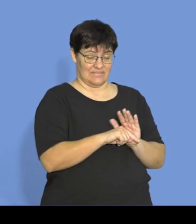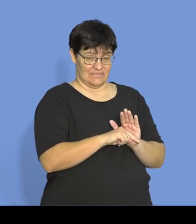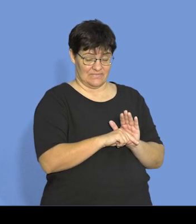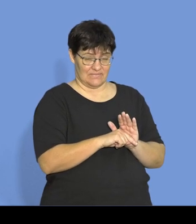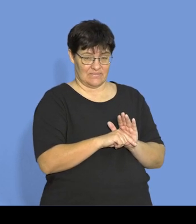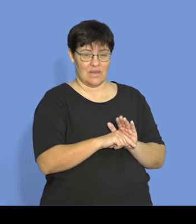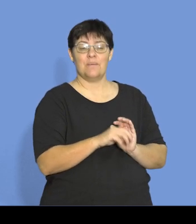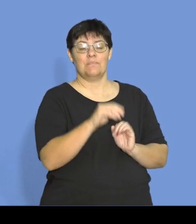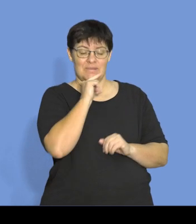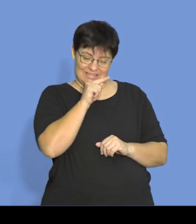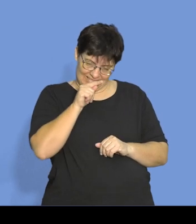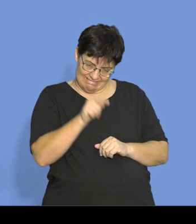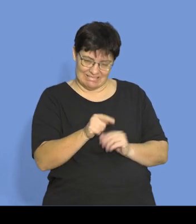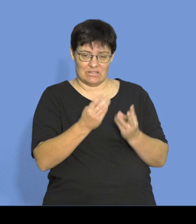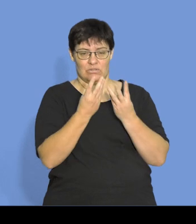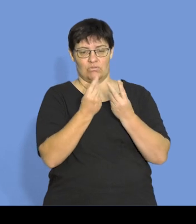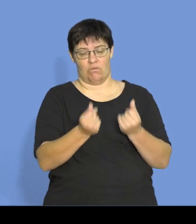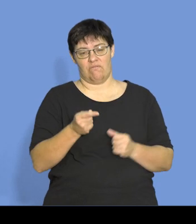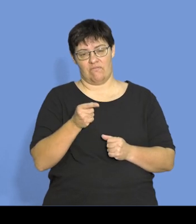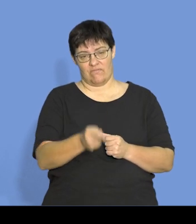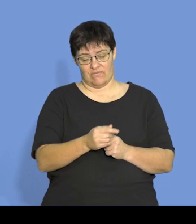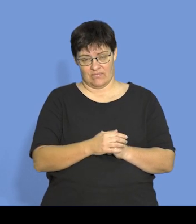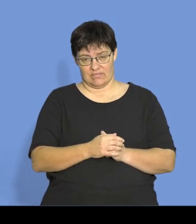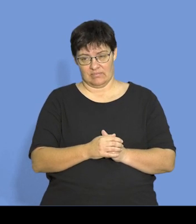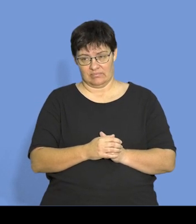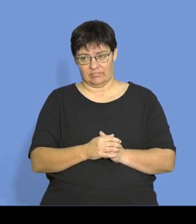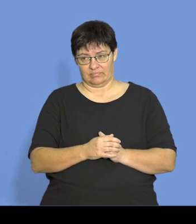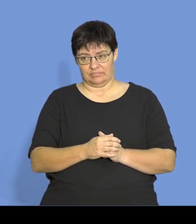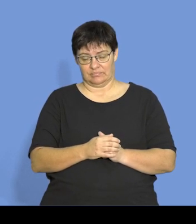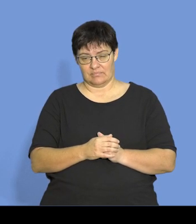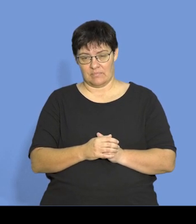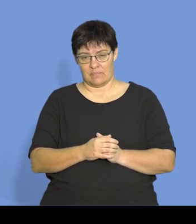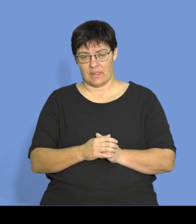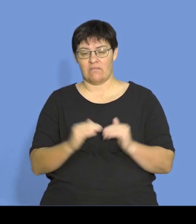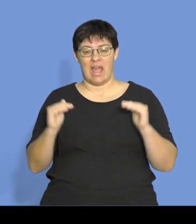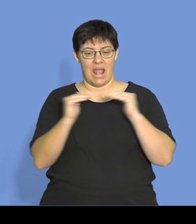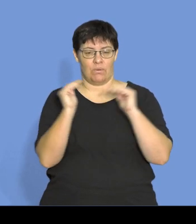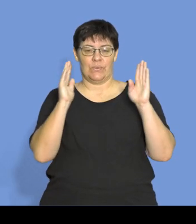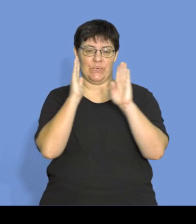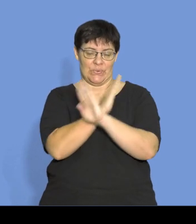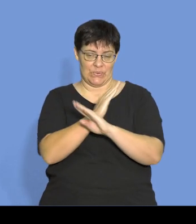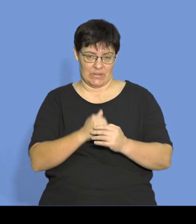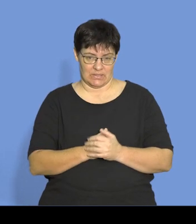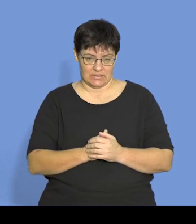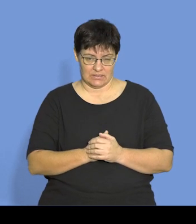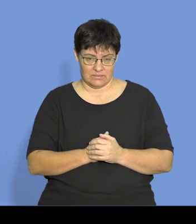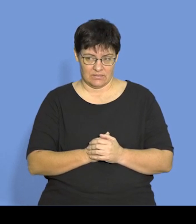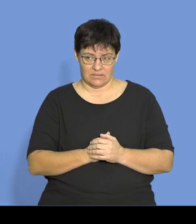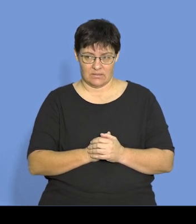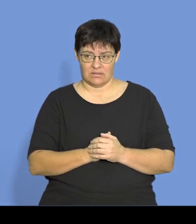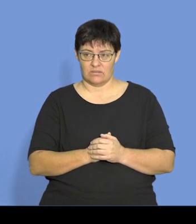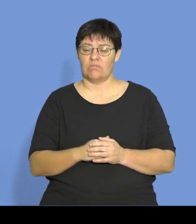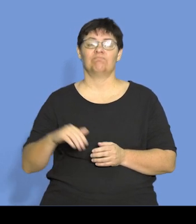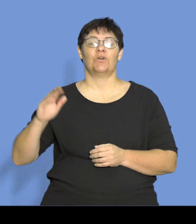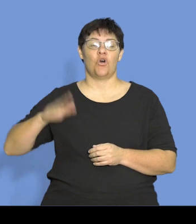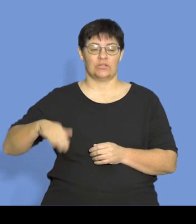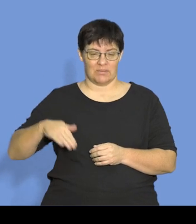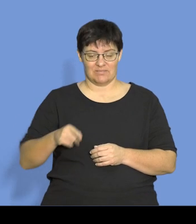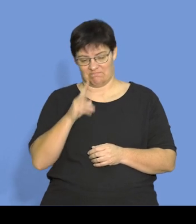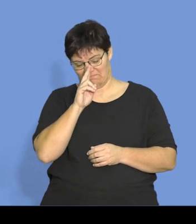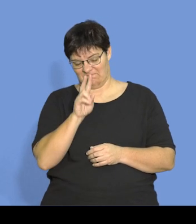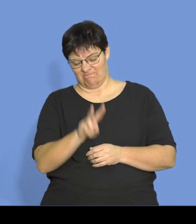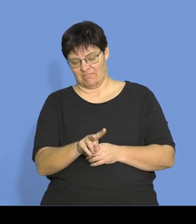a negative will then be my solution for this inequality that I have. So you can